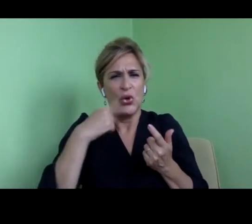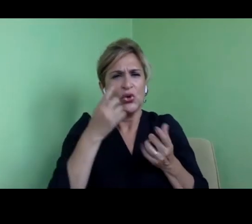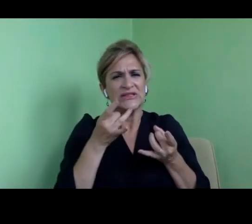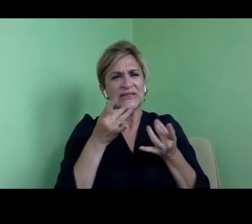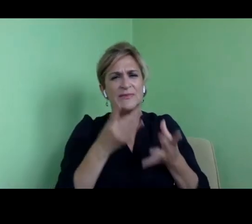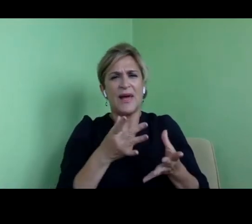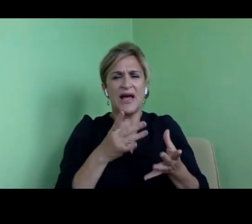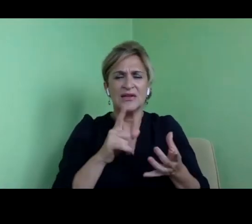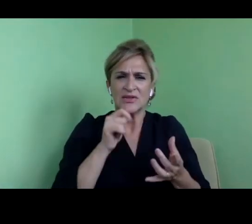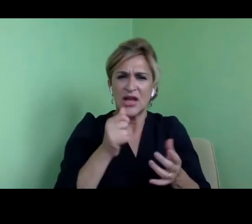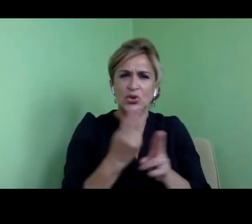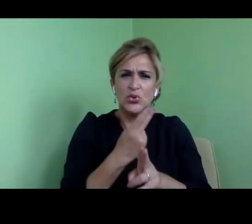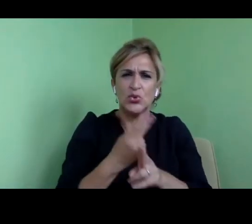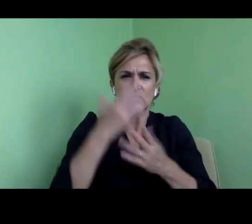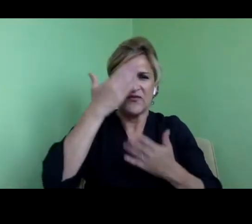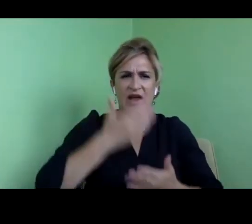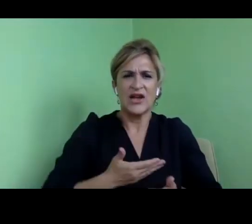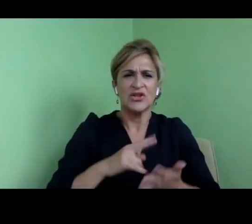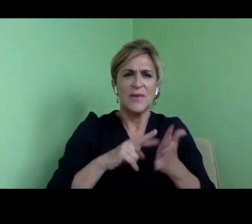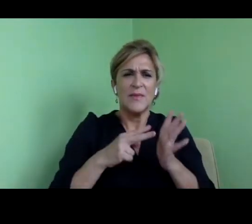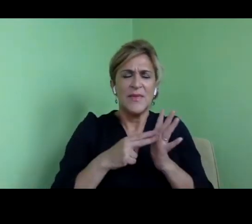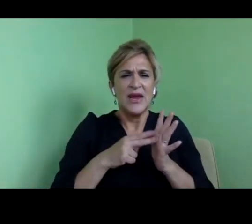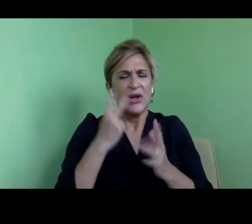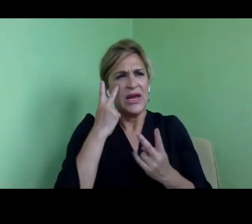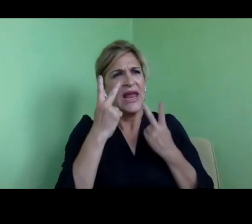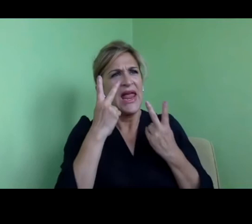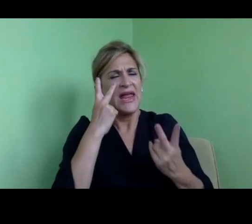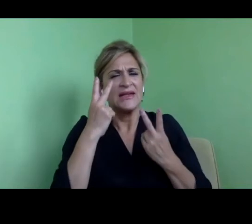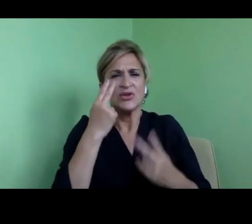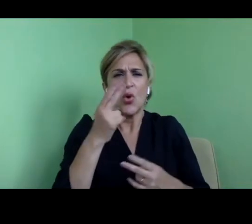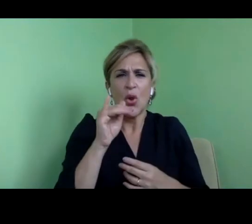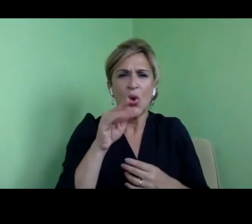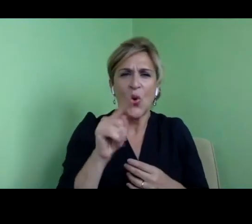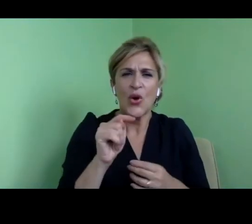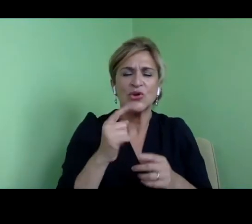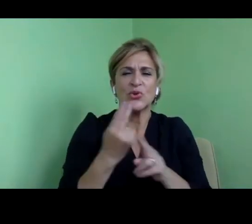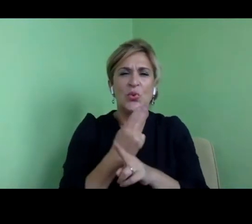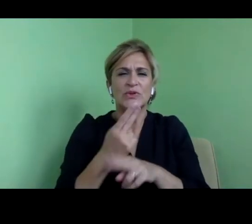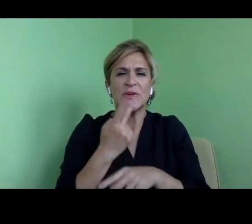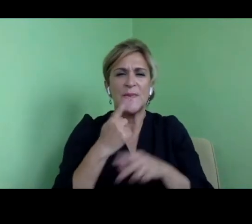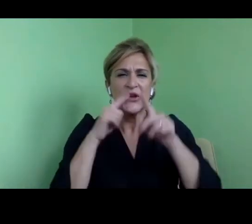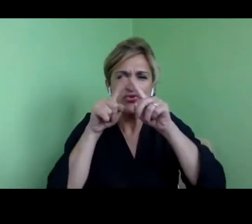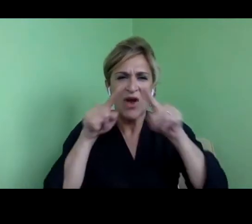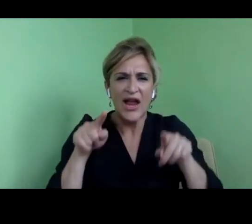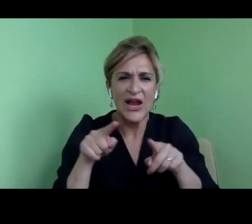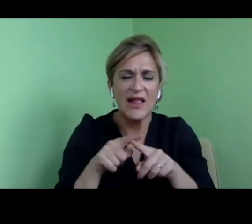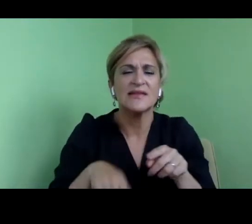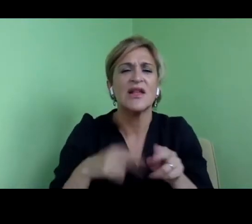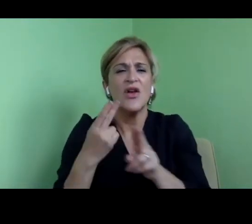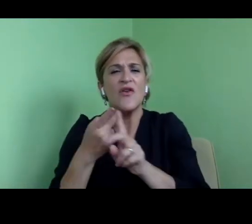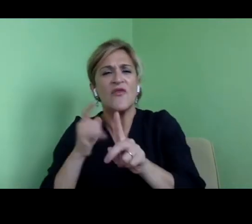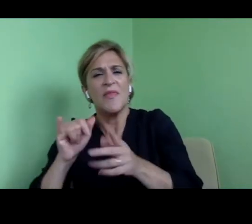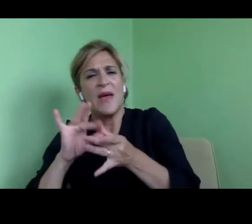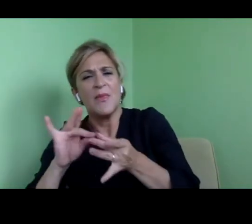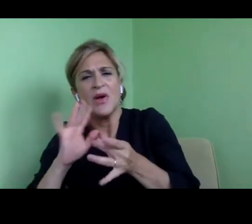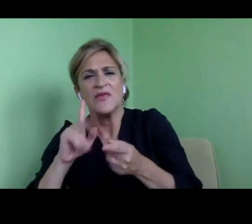defiance badges, gays in the Holocaust wore pink triangles. Like something out of Poe's telltale hearts, like in the